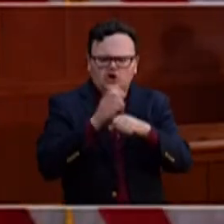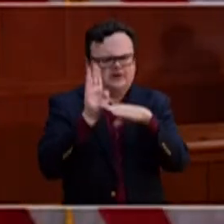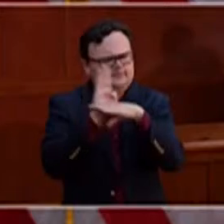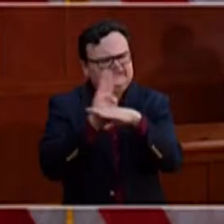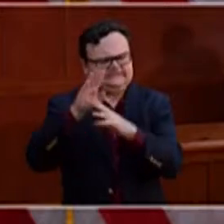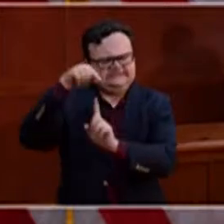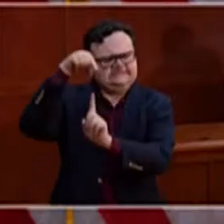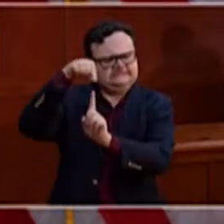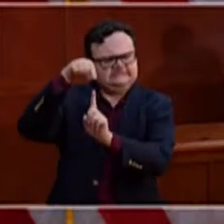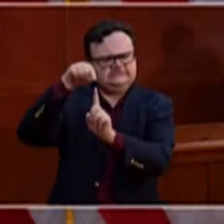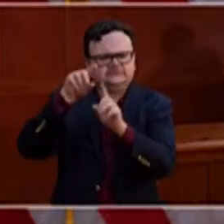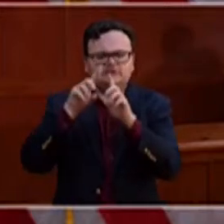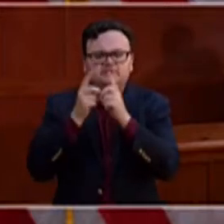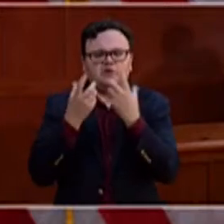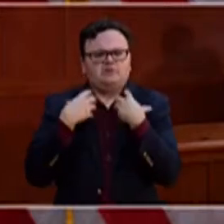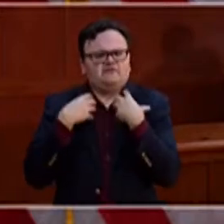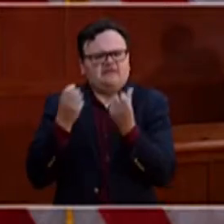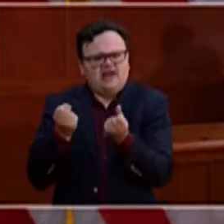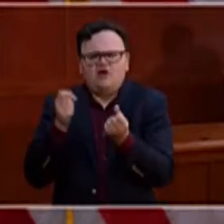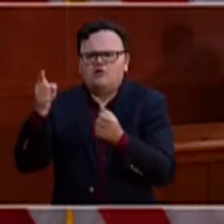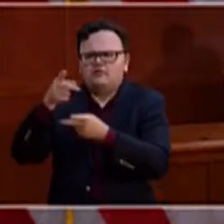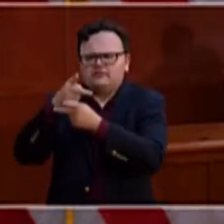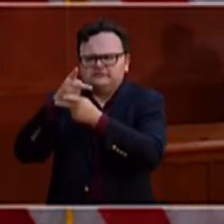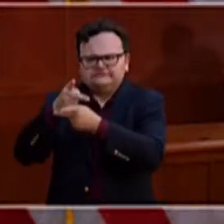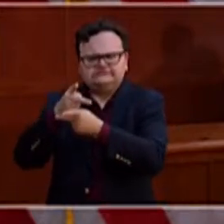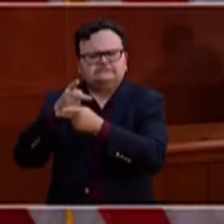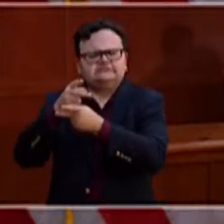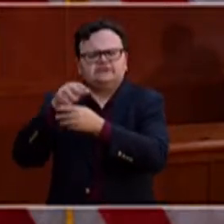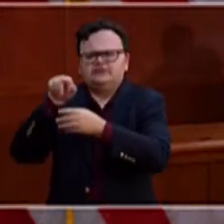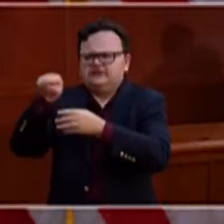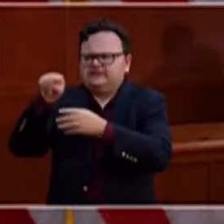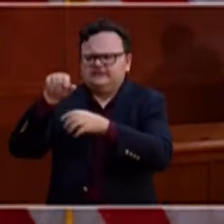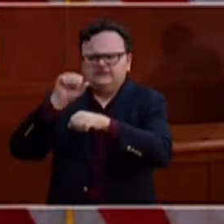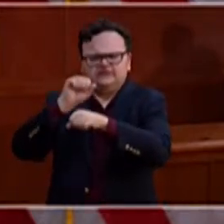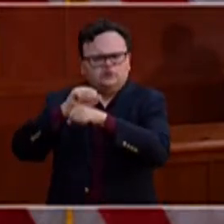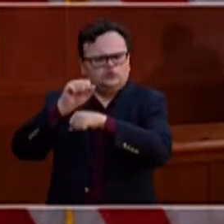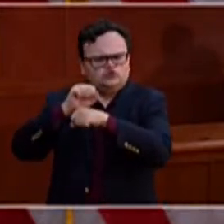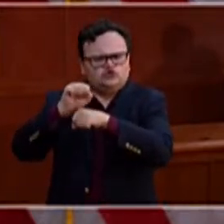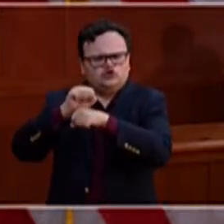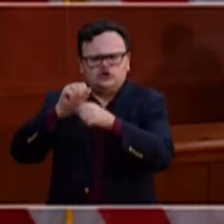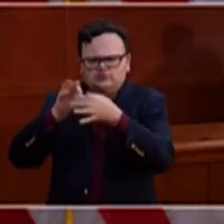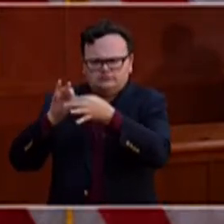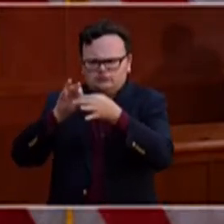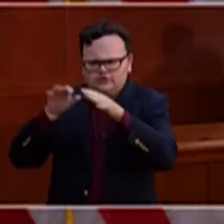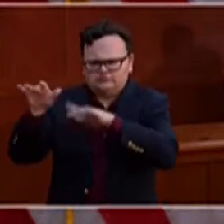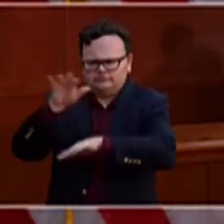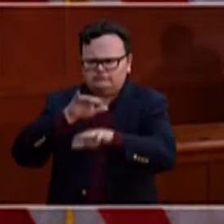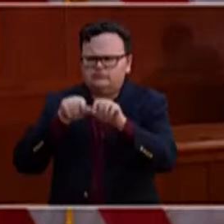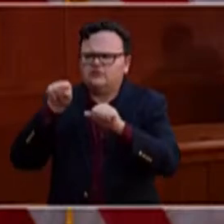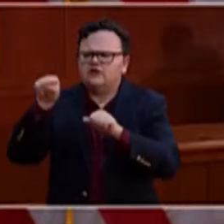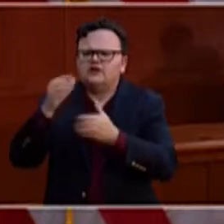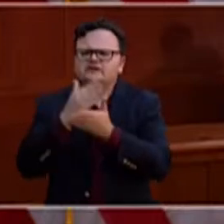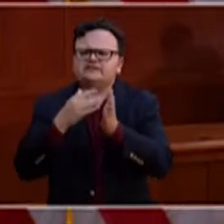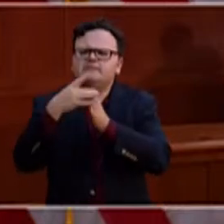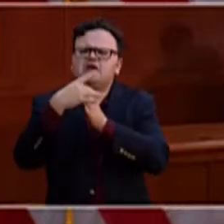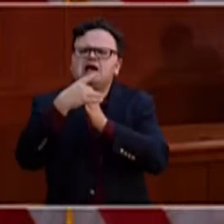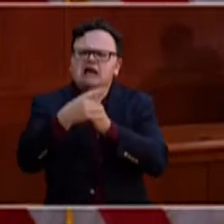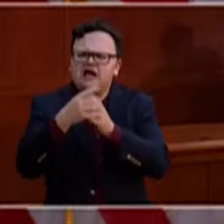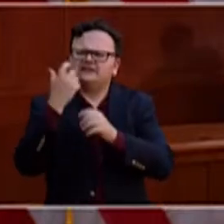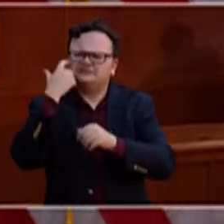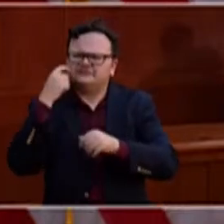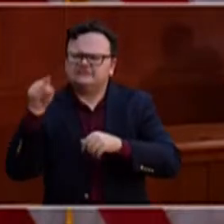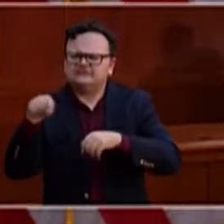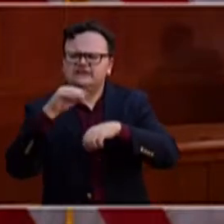of Health, and so I know he reiterated some guidance recently with some stuff about our vulnerable populations, about